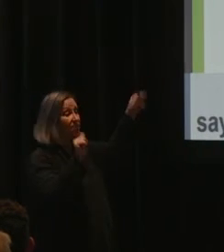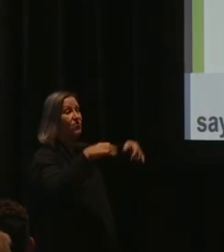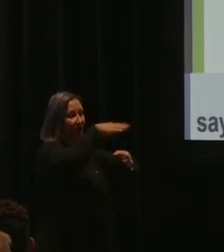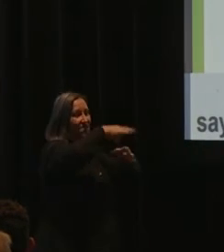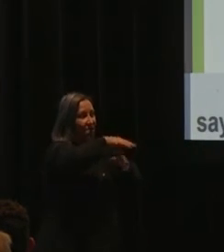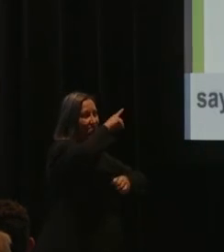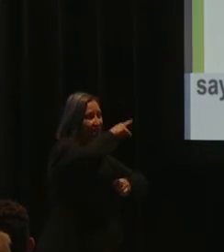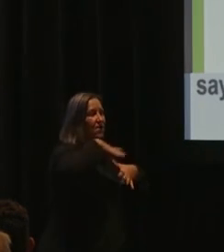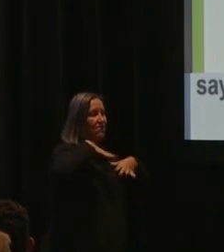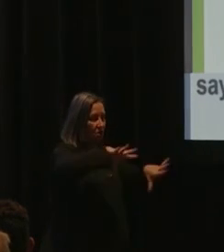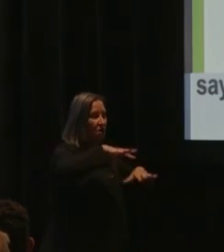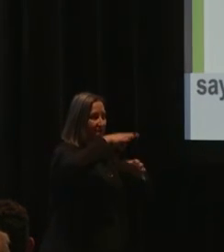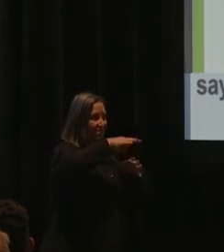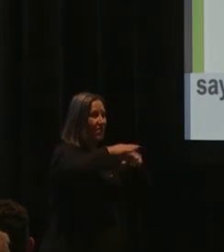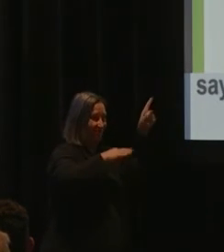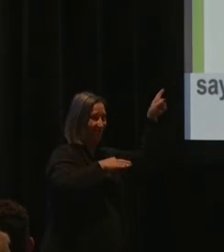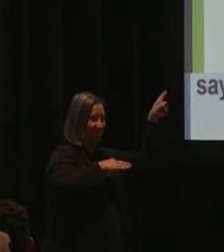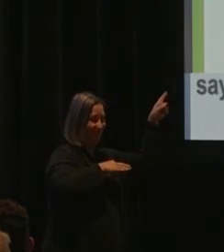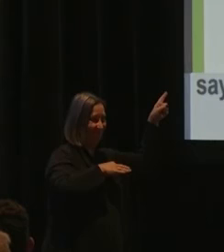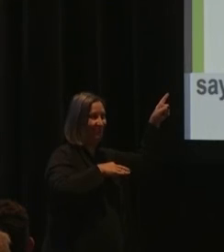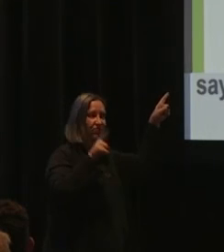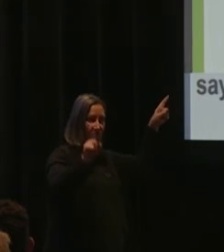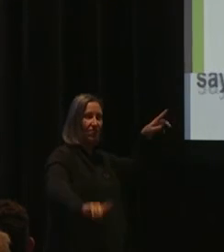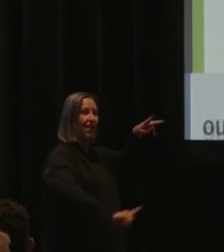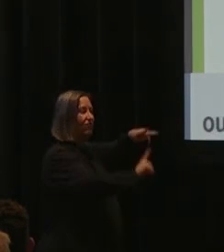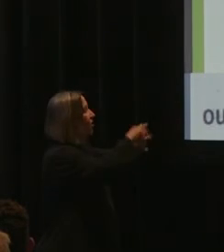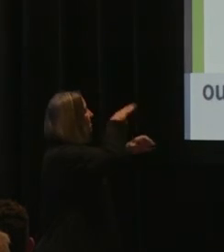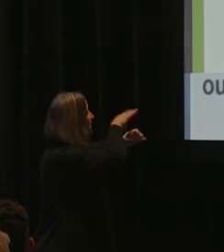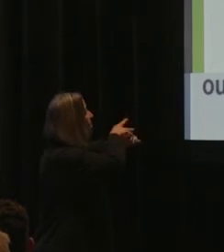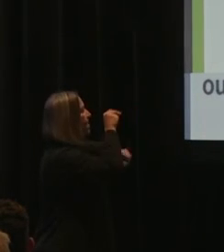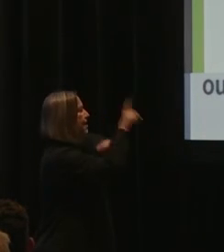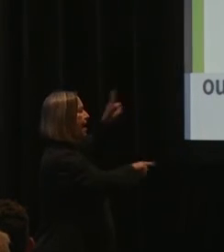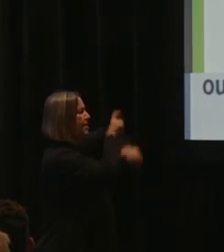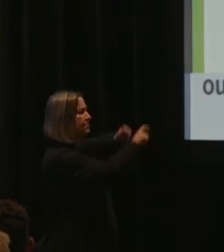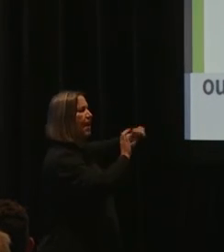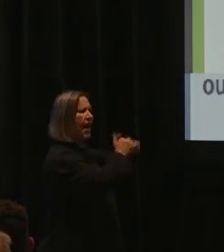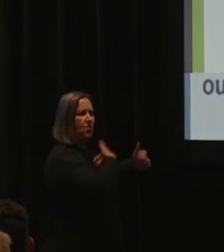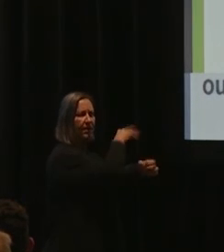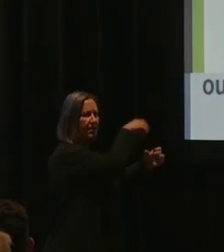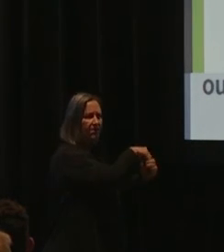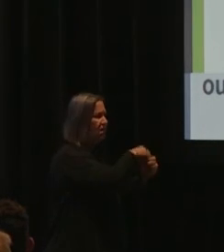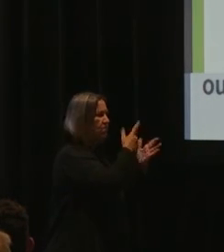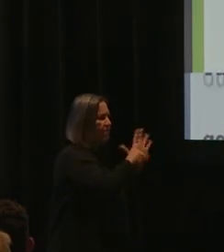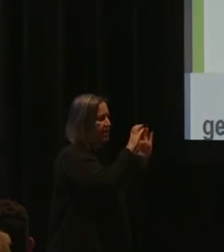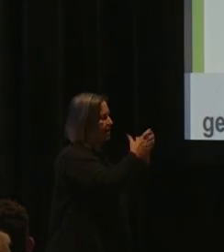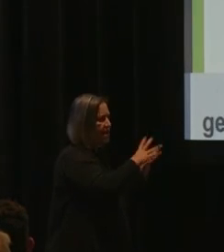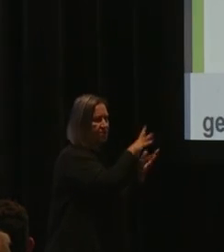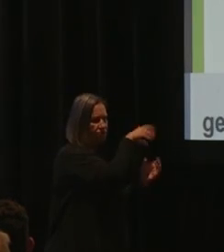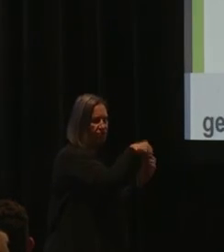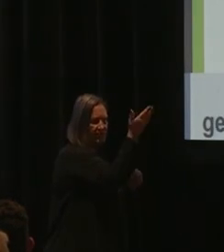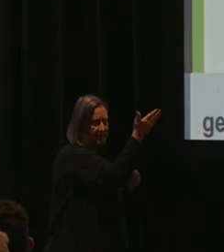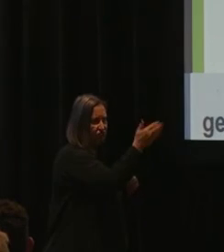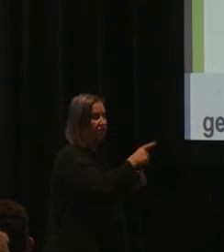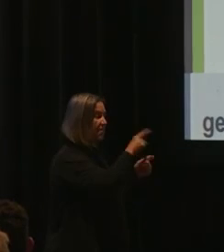have early voting right now, so come and check it out. You can ask us questions about how you can start getting involved in all the classes that we offer. Throughout